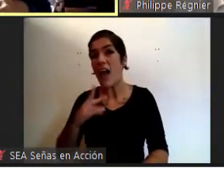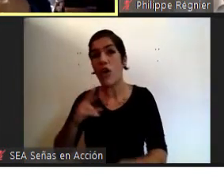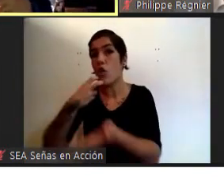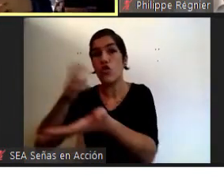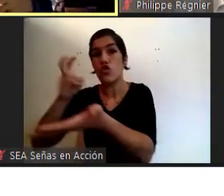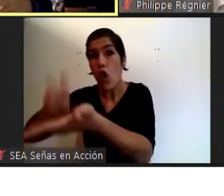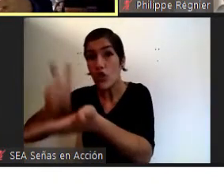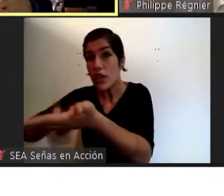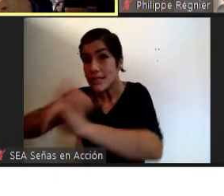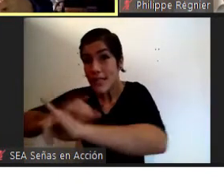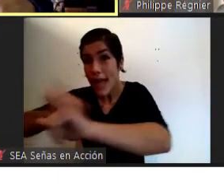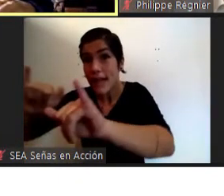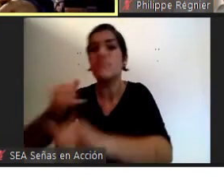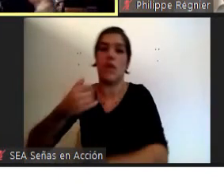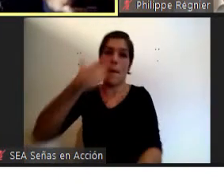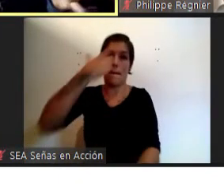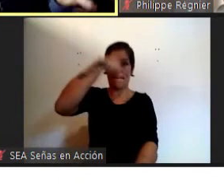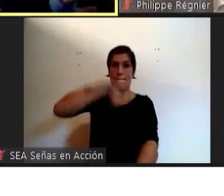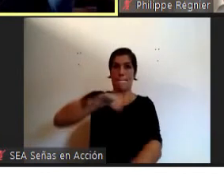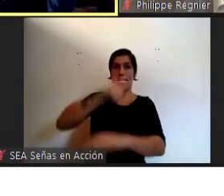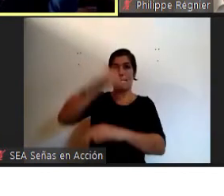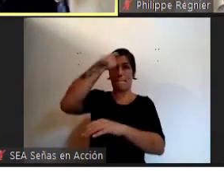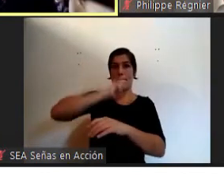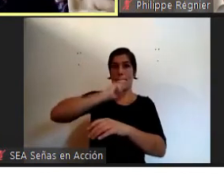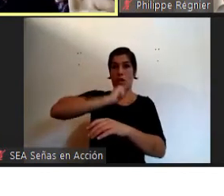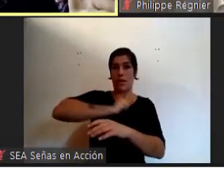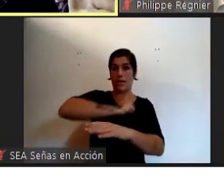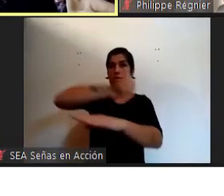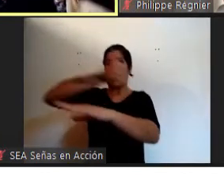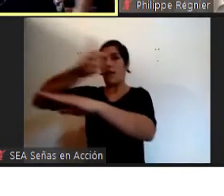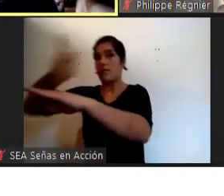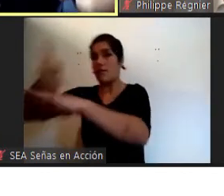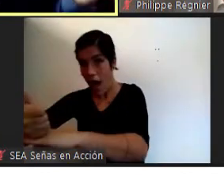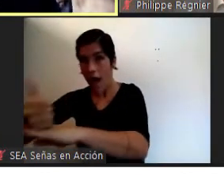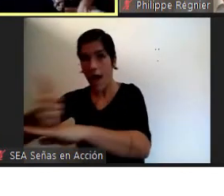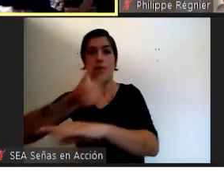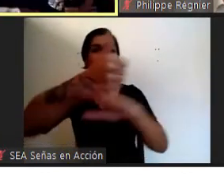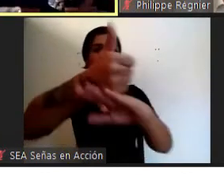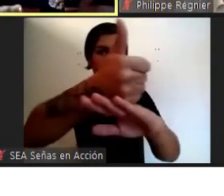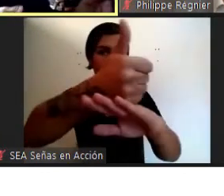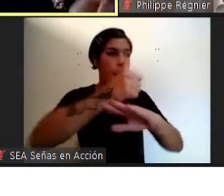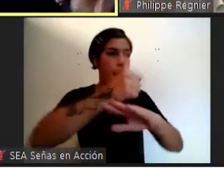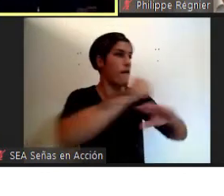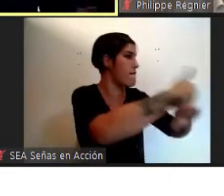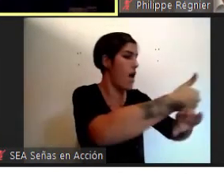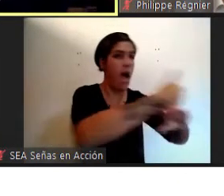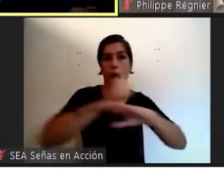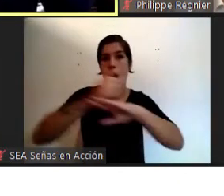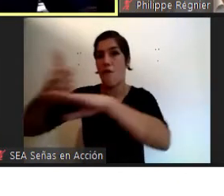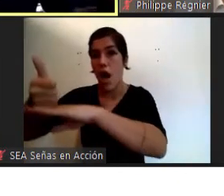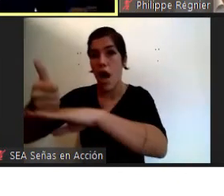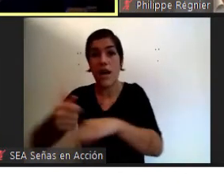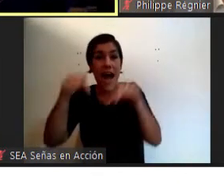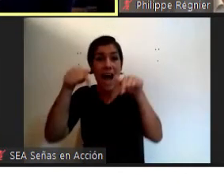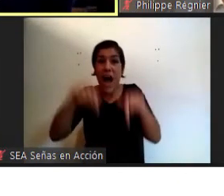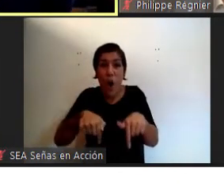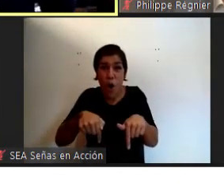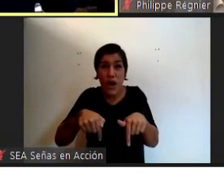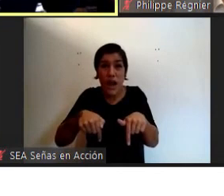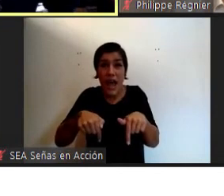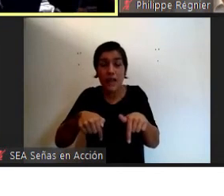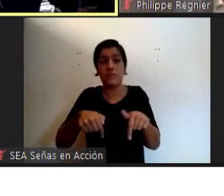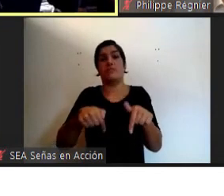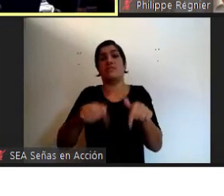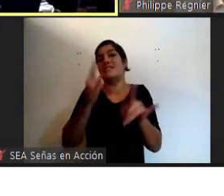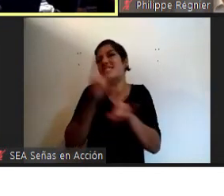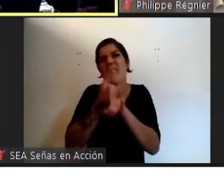narrative in all the sections in journalism, they have some sort of grid. It's a talking head